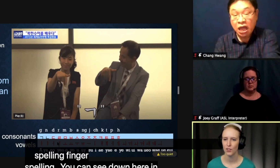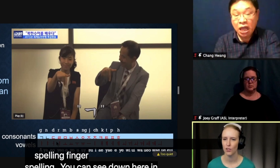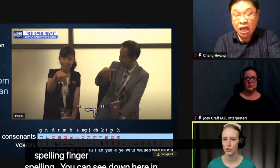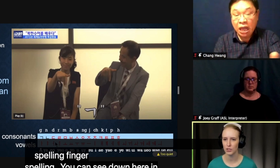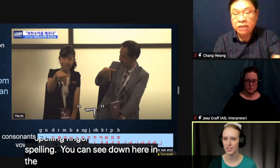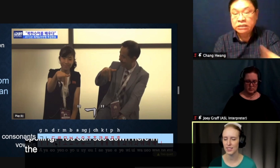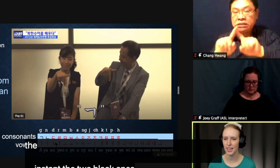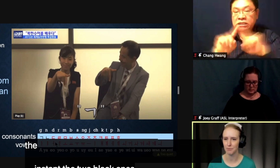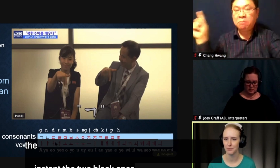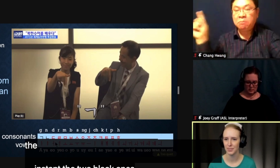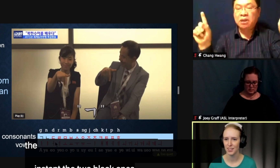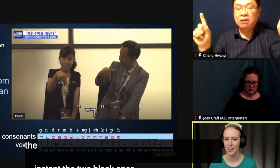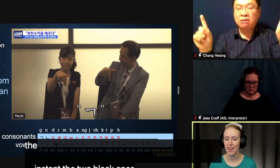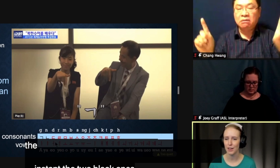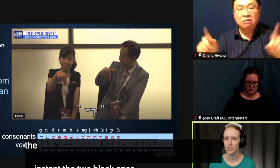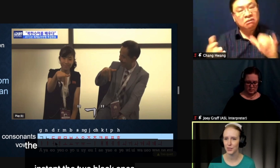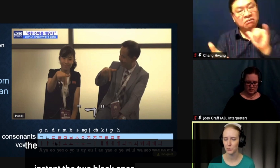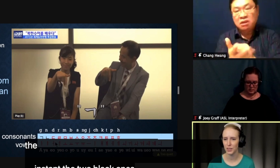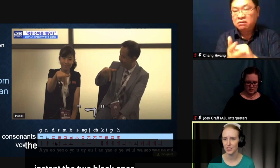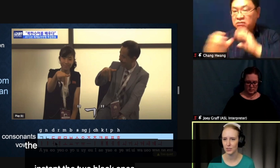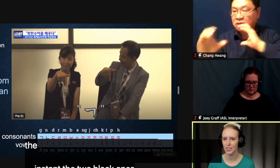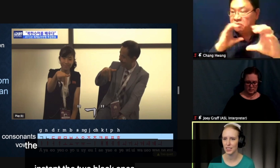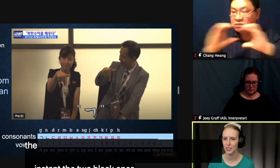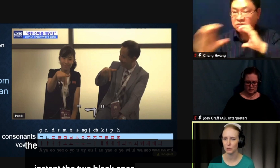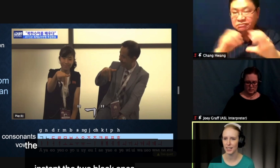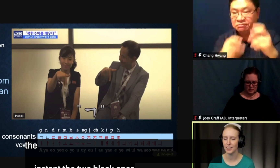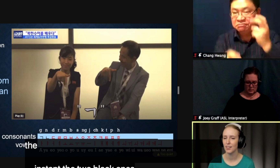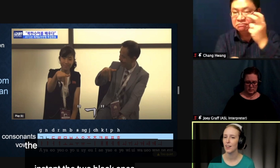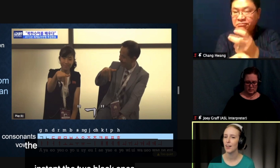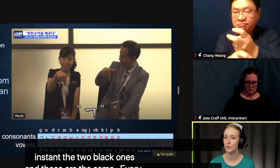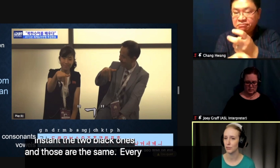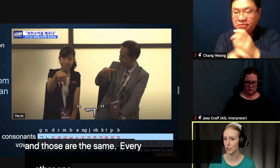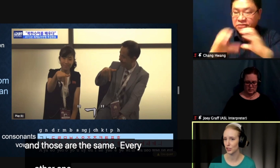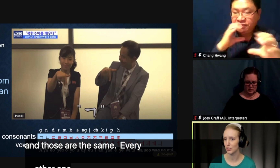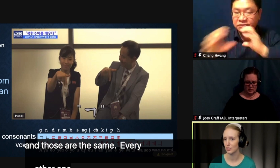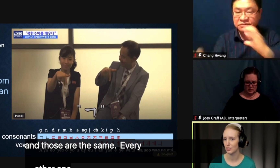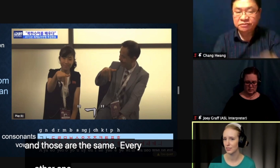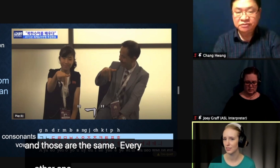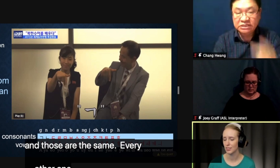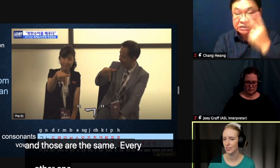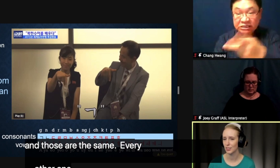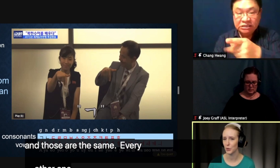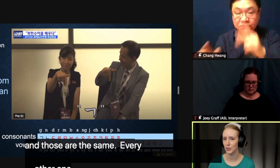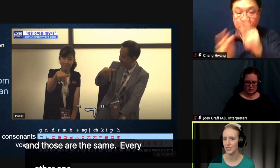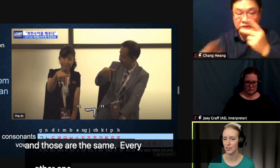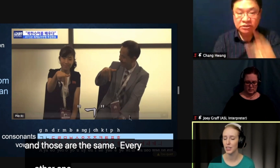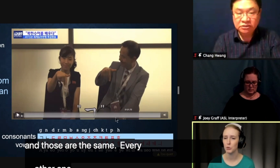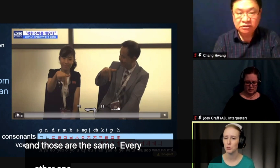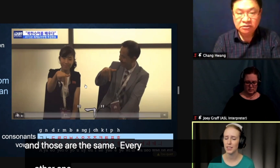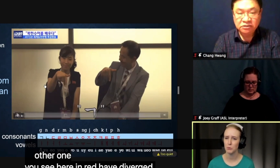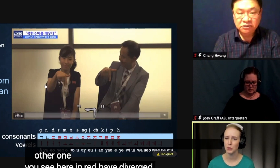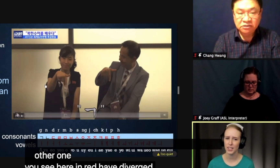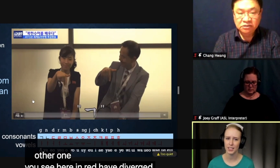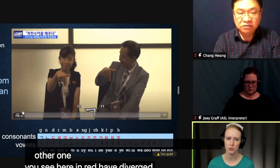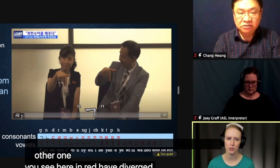neon, those are the same. Every other one that you see here in red have diverged. They're totally